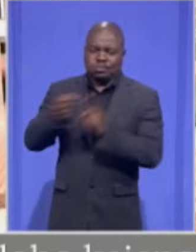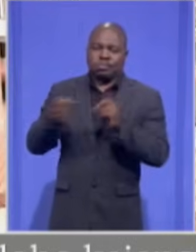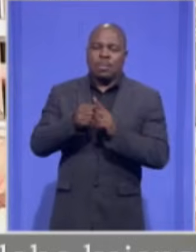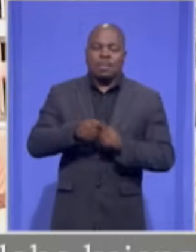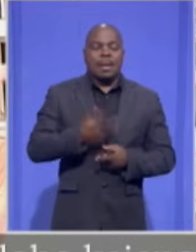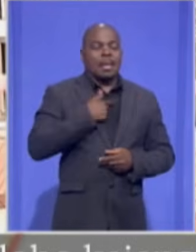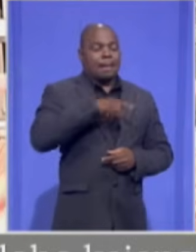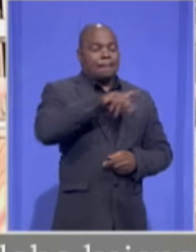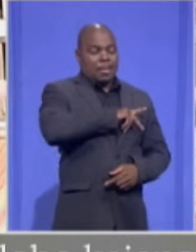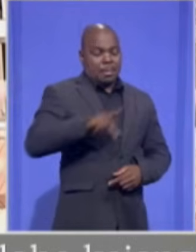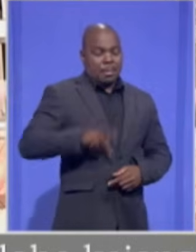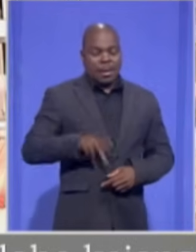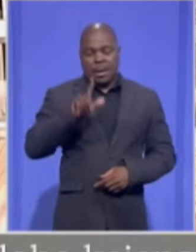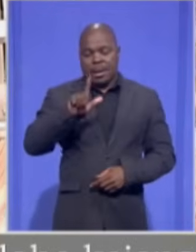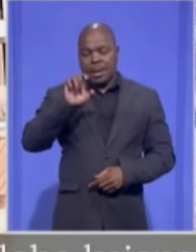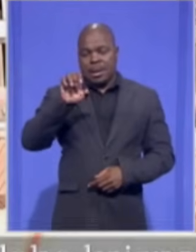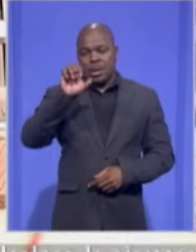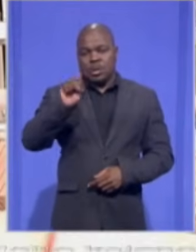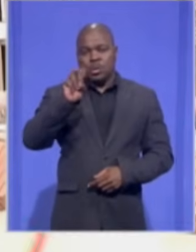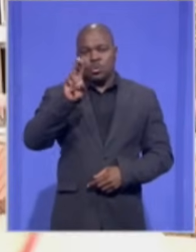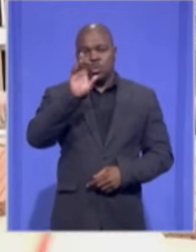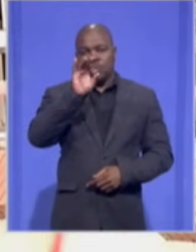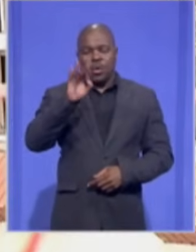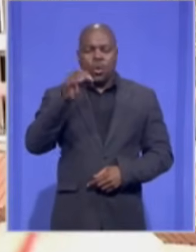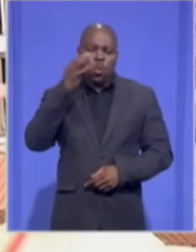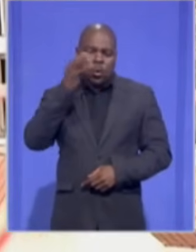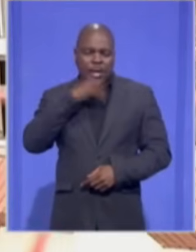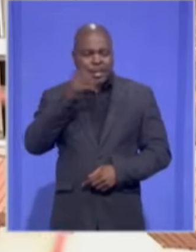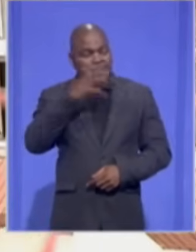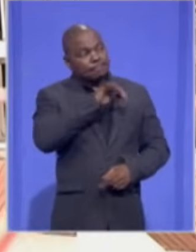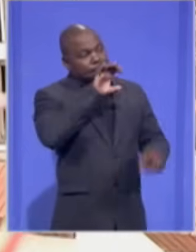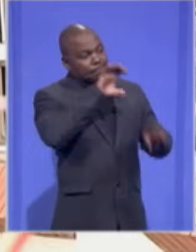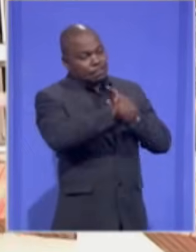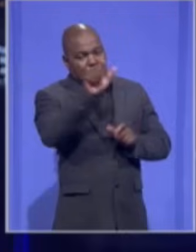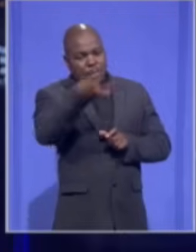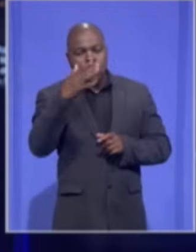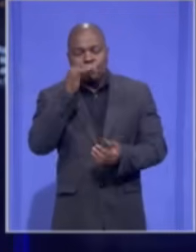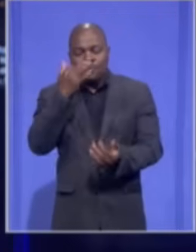laetse sepolesa ho tshwara ba tjhisitseng dikarolo tsa sepetlele sa Tembisa.